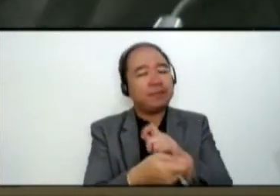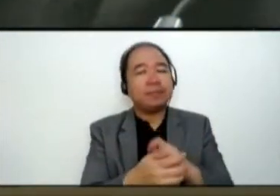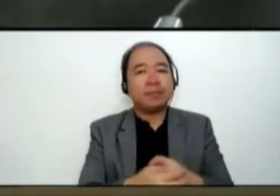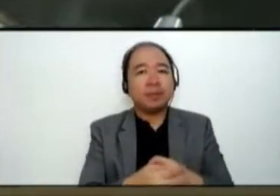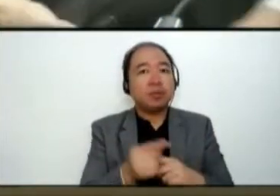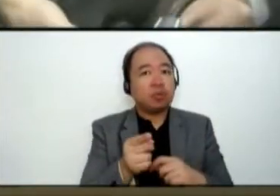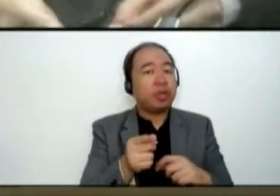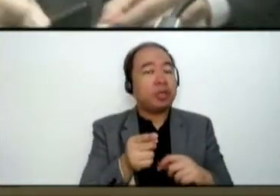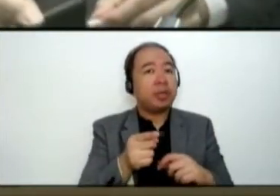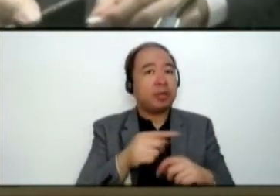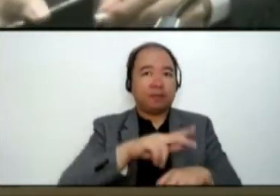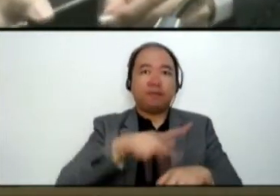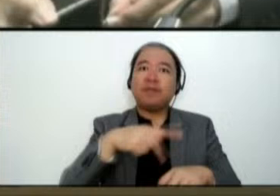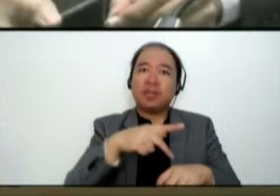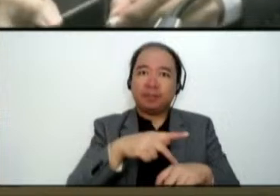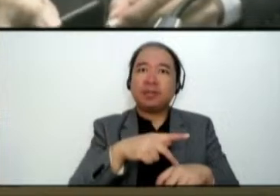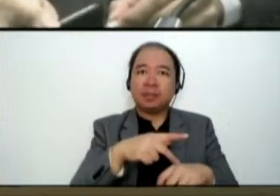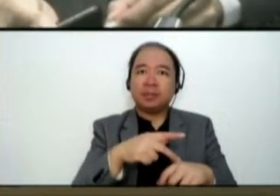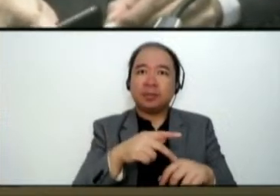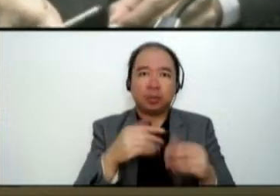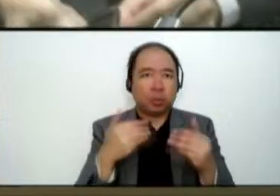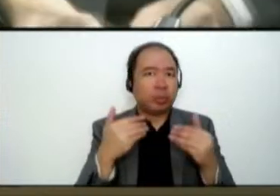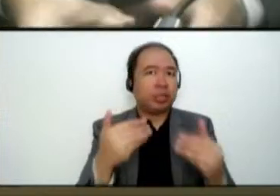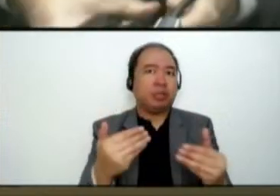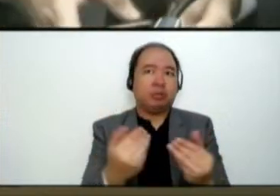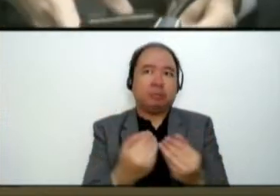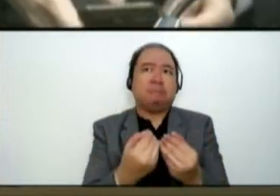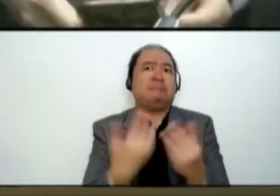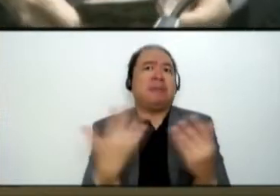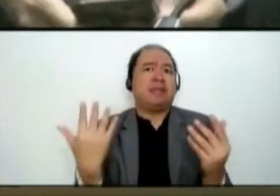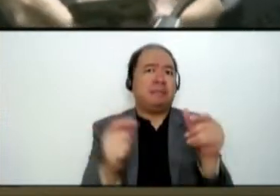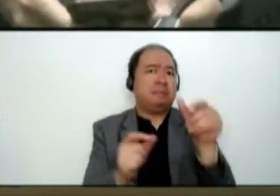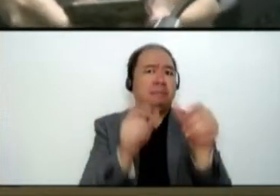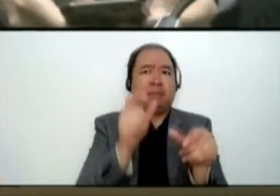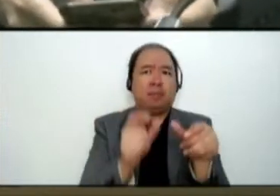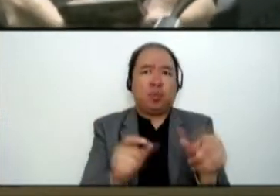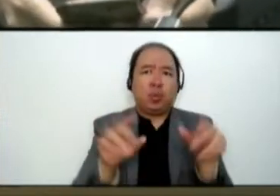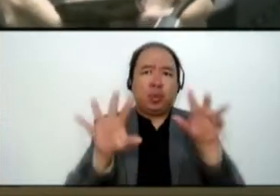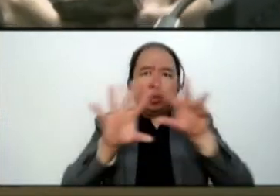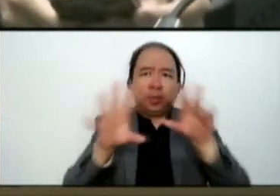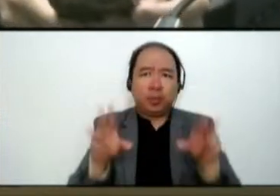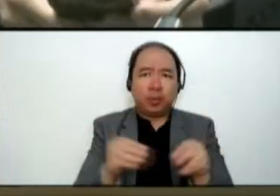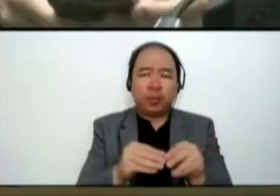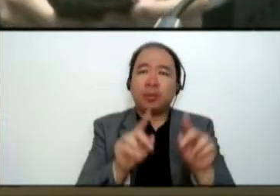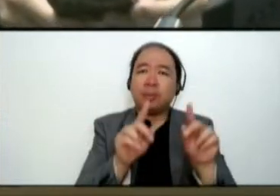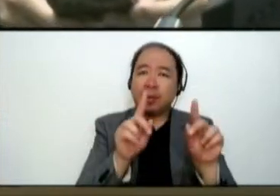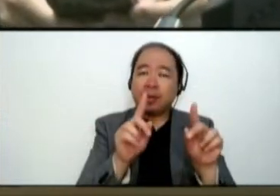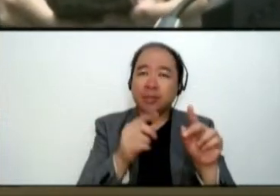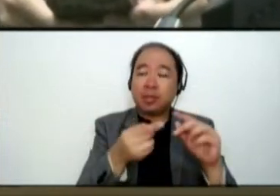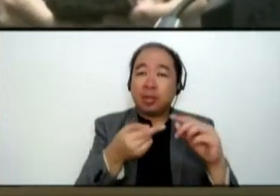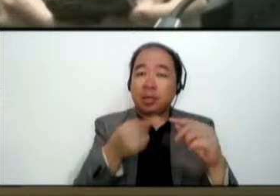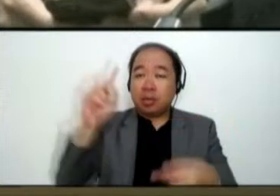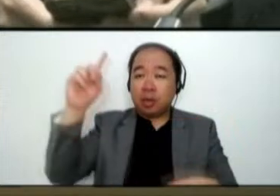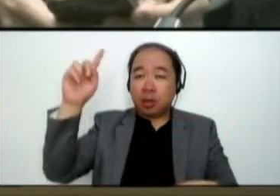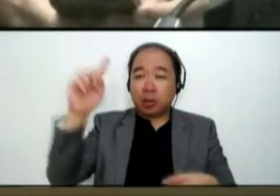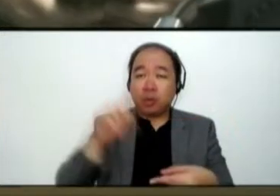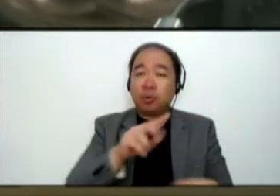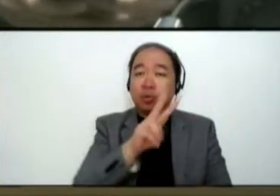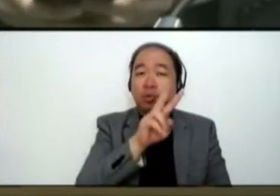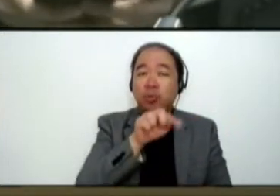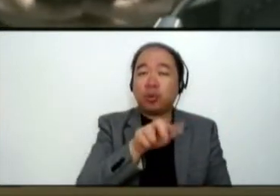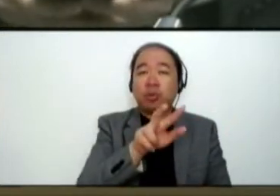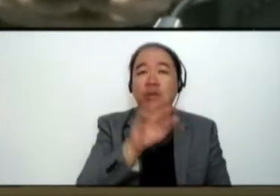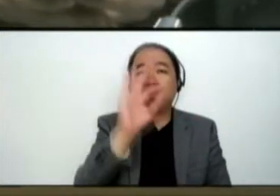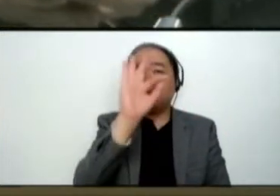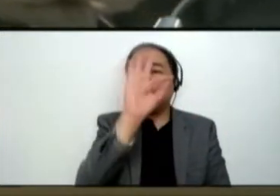with the highest populations in the region, our population growth has declined from 2.3% in